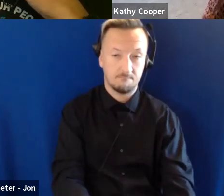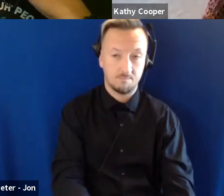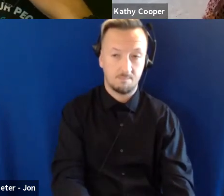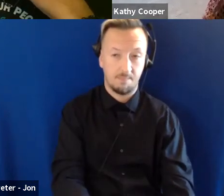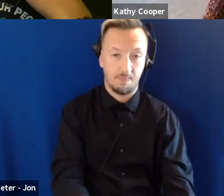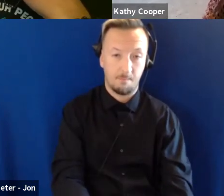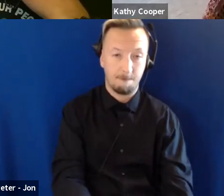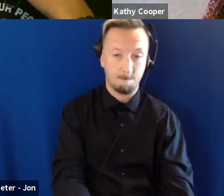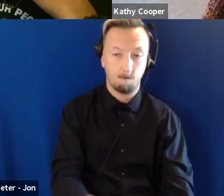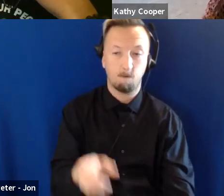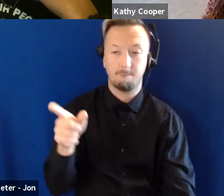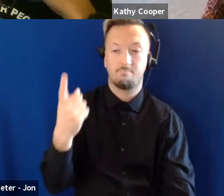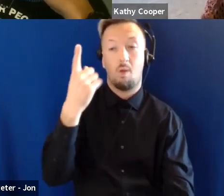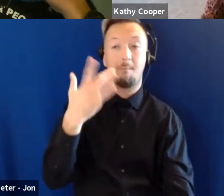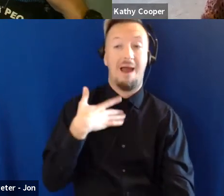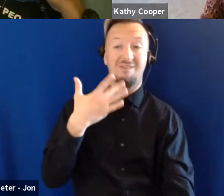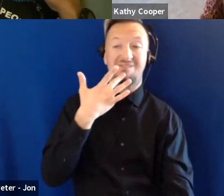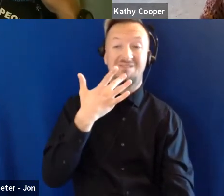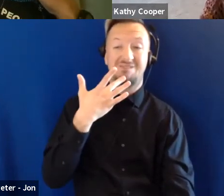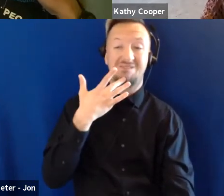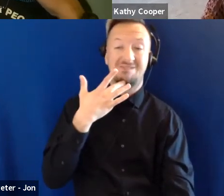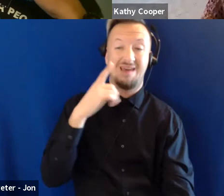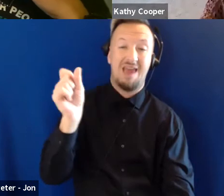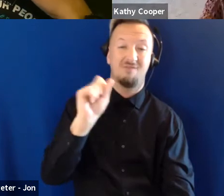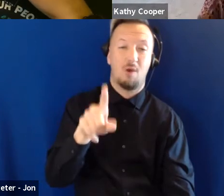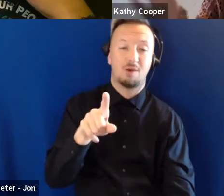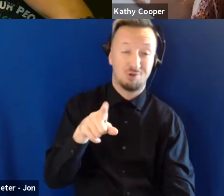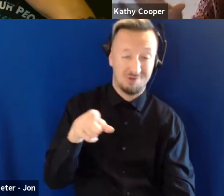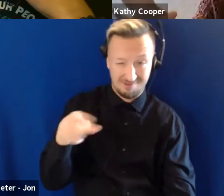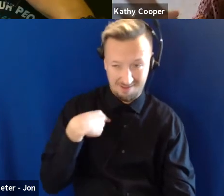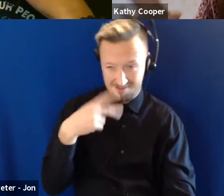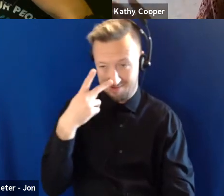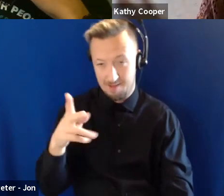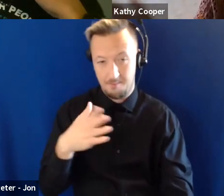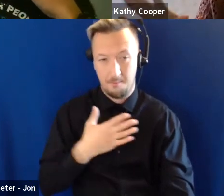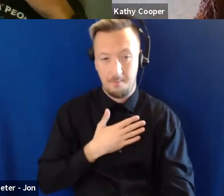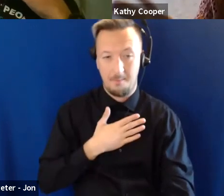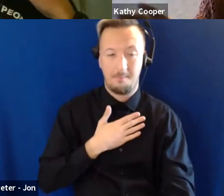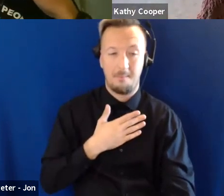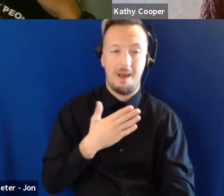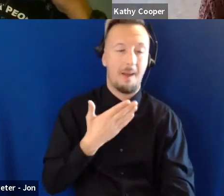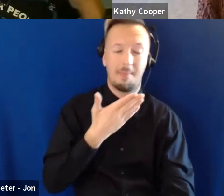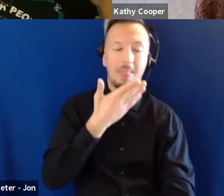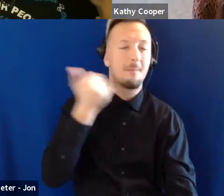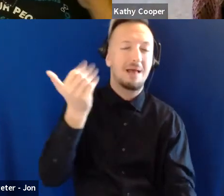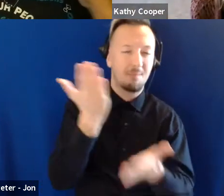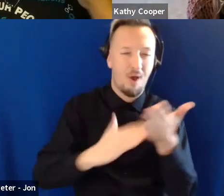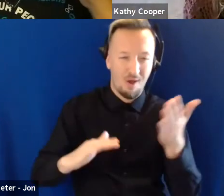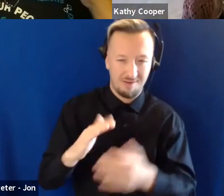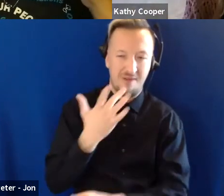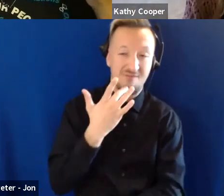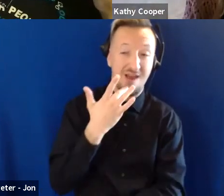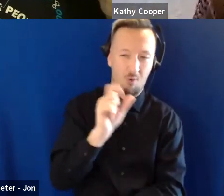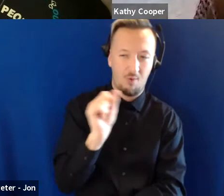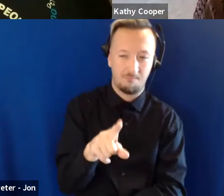oh, here's one of our favorite questions. It's one of my favorite questions. This is the best part. This is the best exactly. part. This is the part